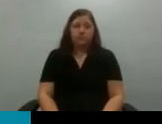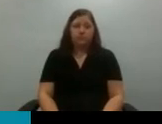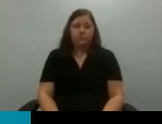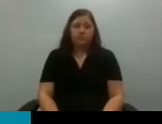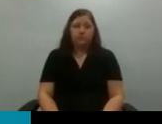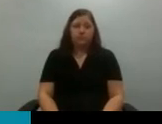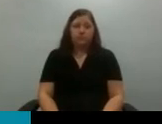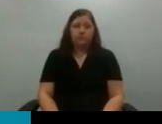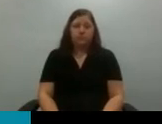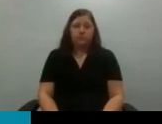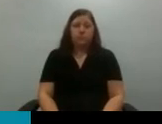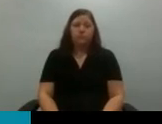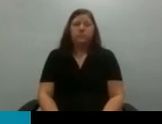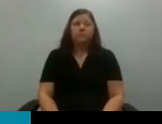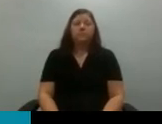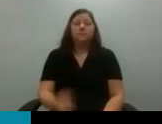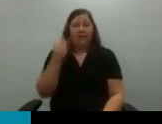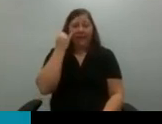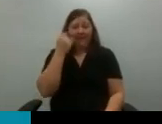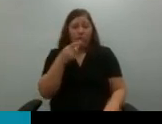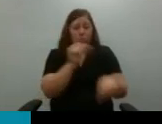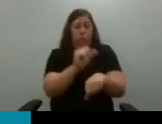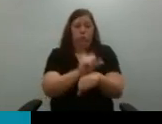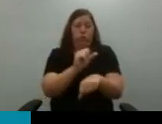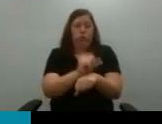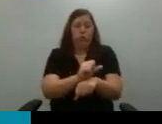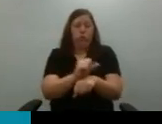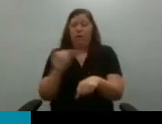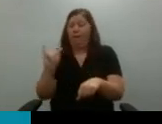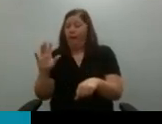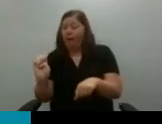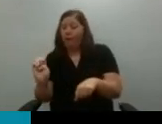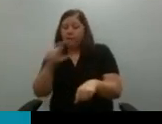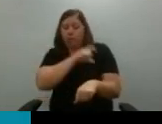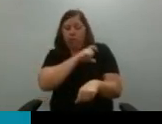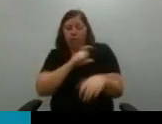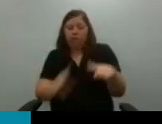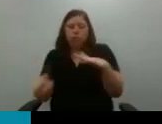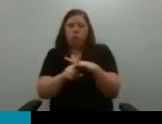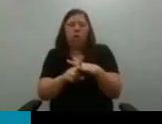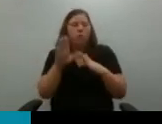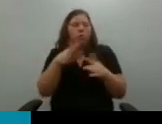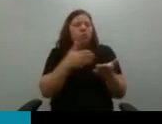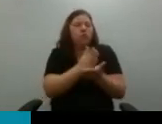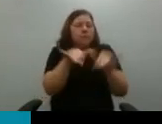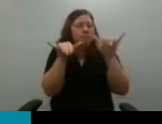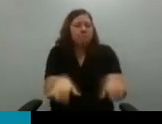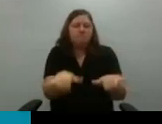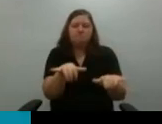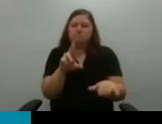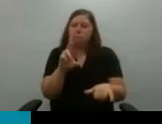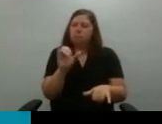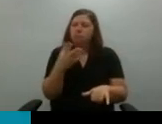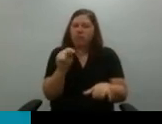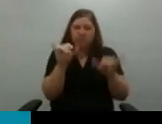If ICE or the police come to your workplace, then you have the same rights that we've just talked about. So the police and ICE need